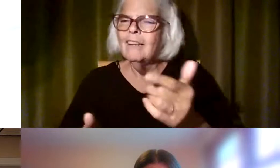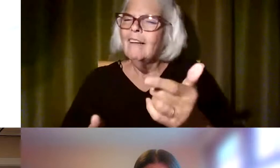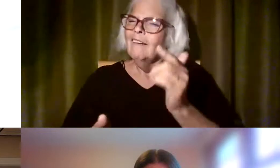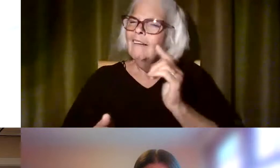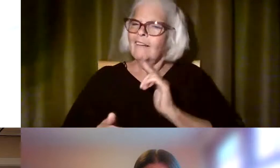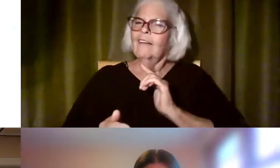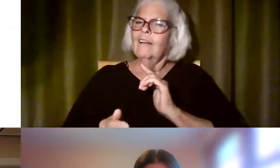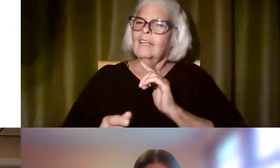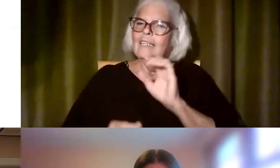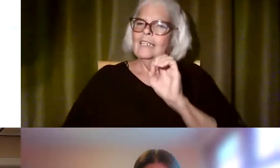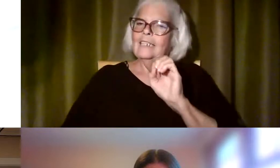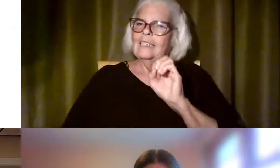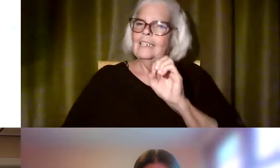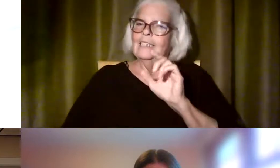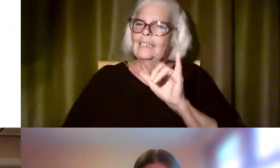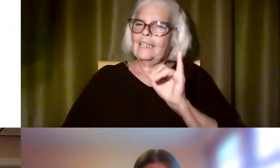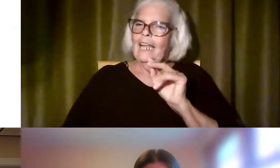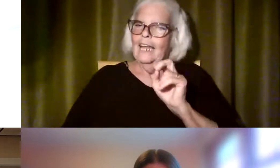we had with the boosters.